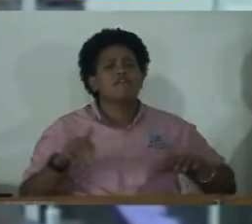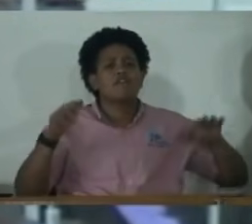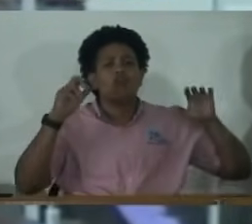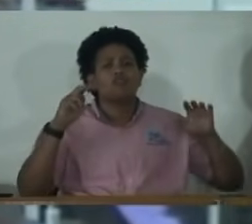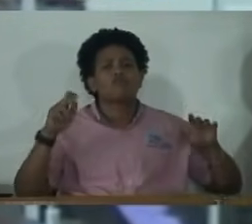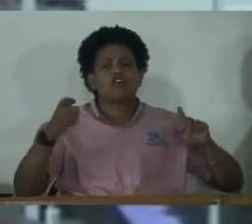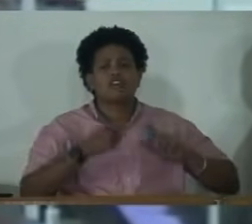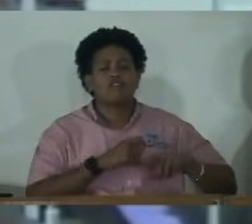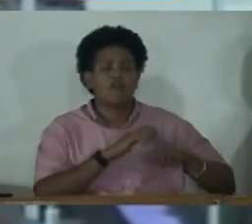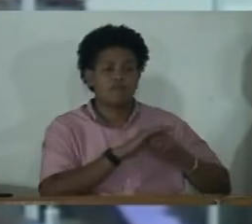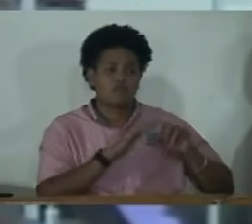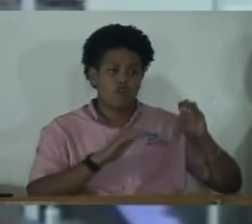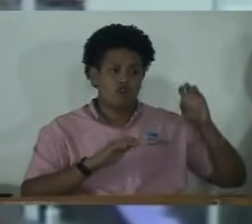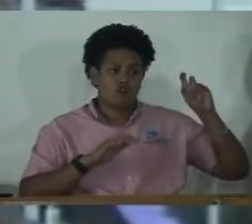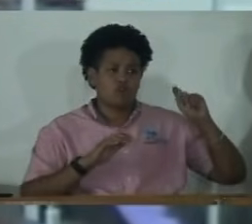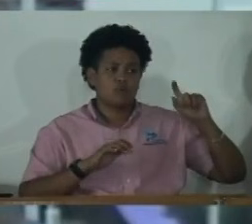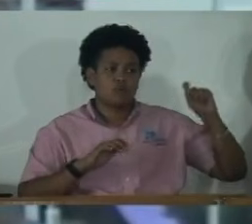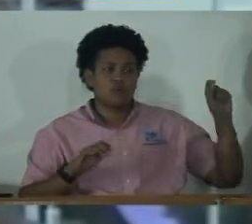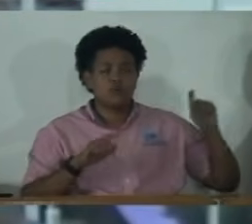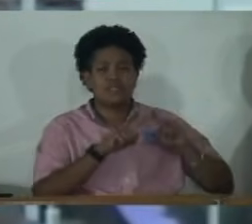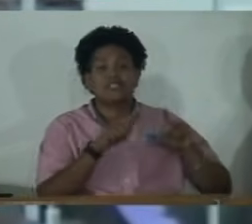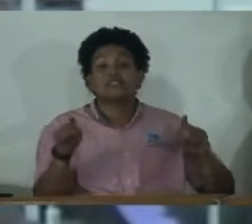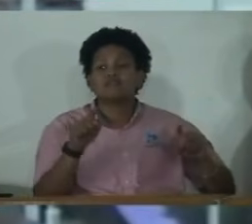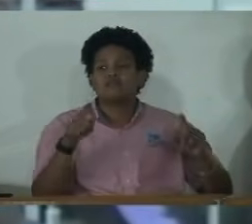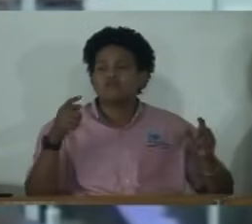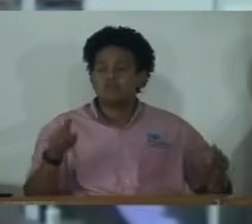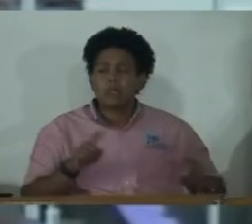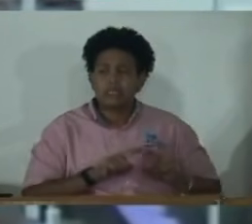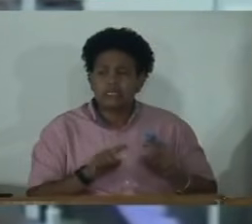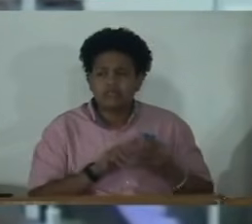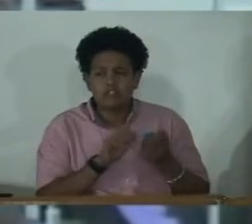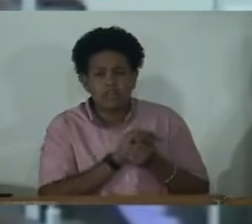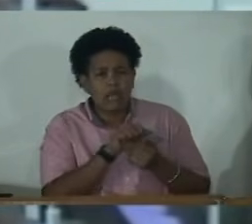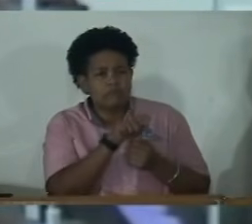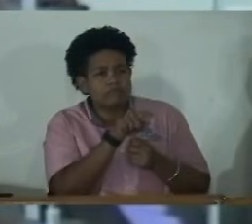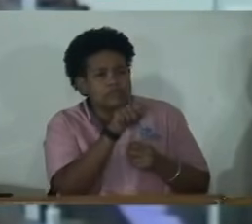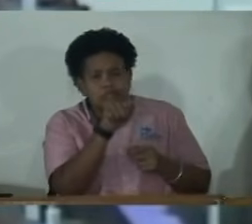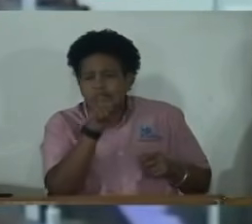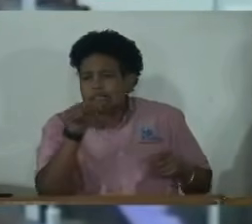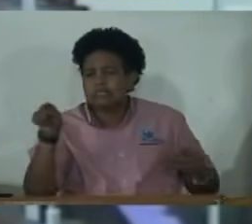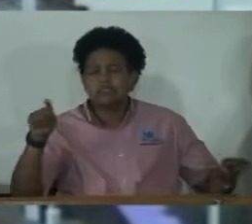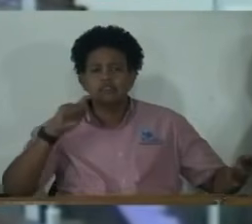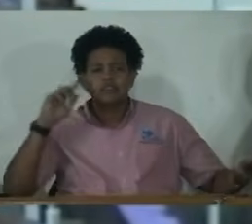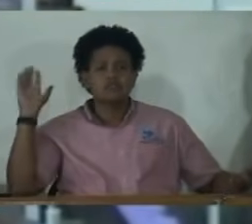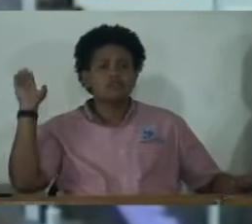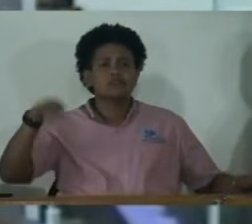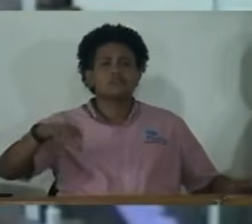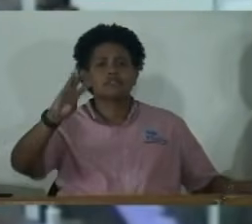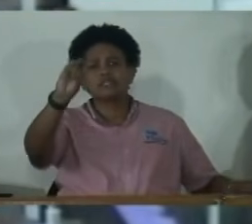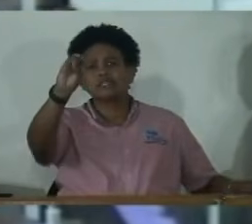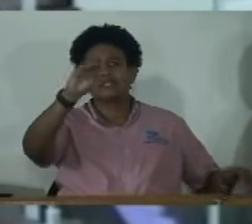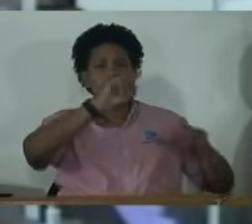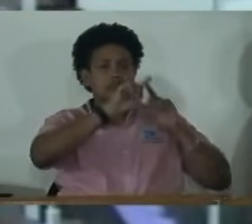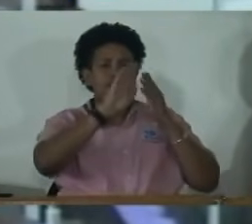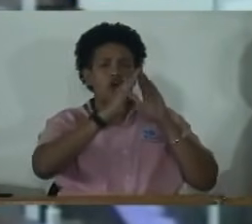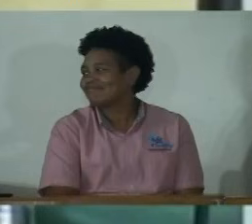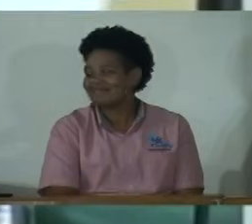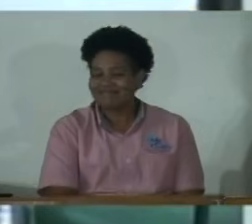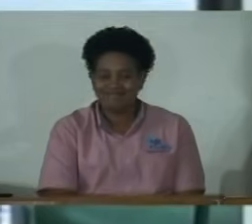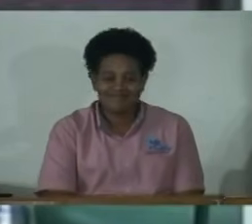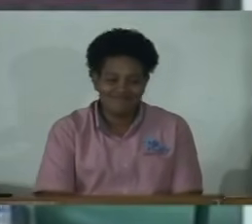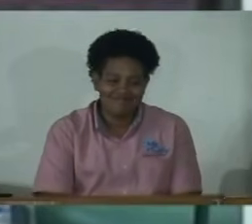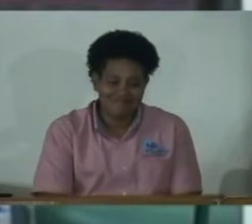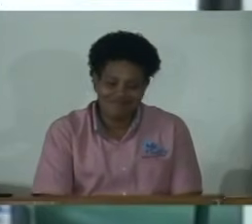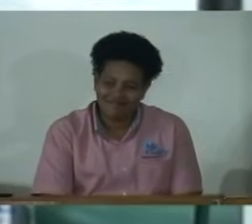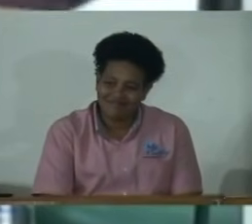degrees of damage to 114 dwellings in over 60 communities island-wide. The minister said